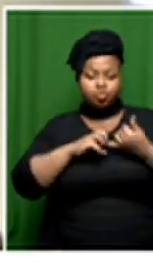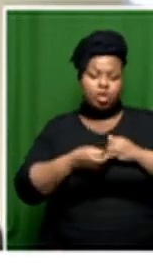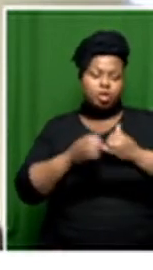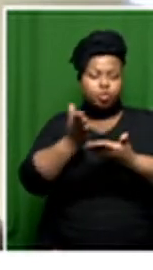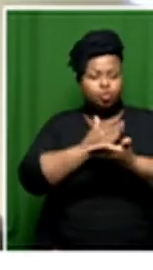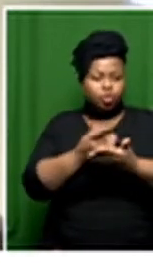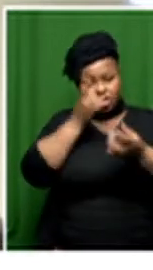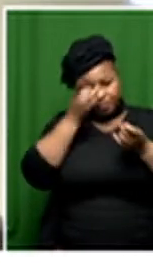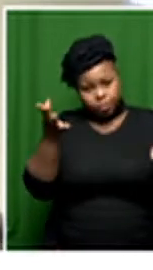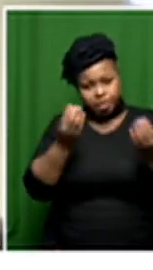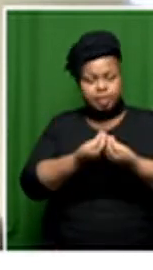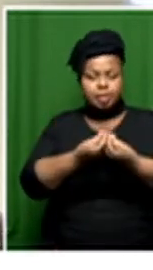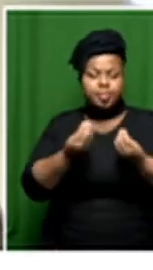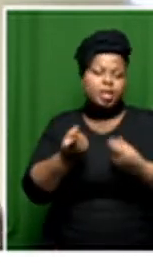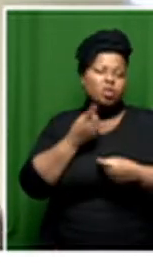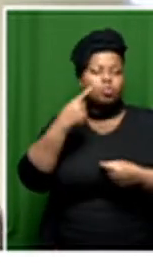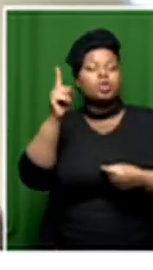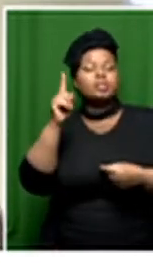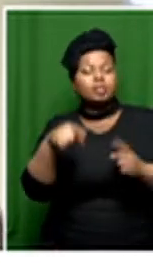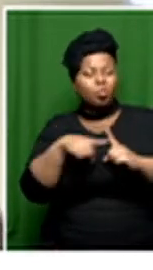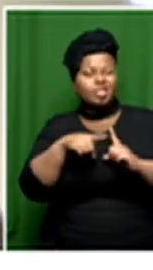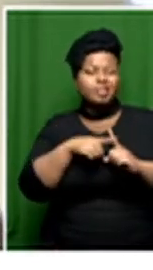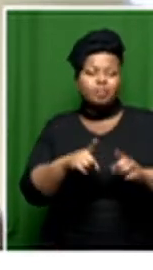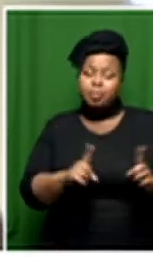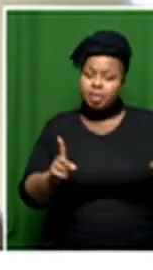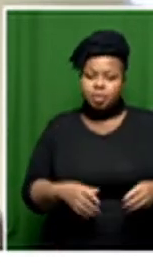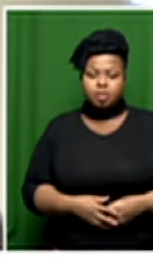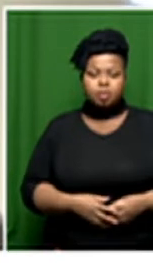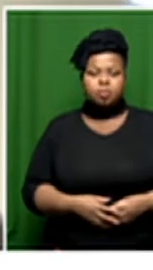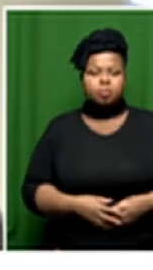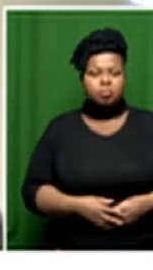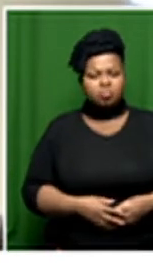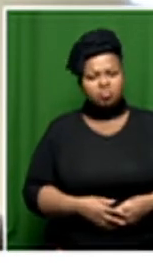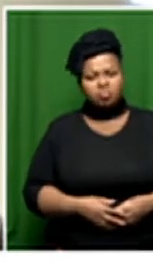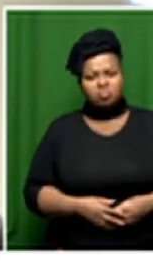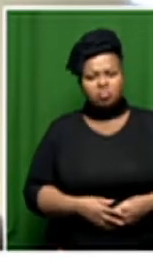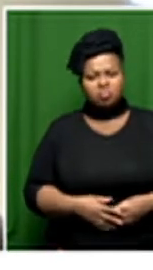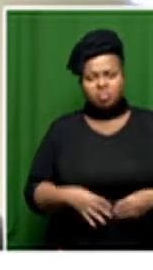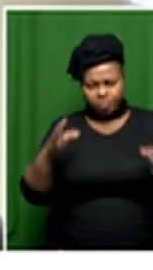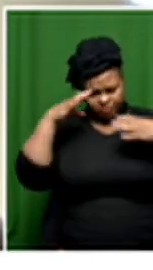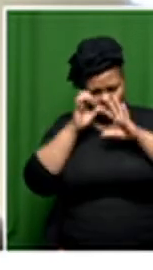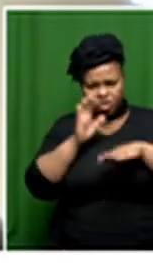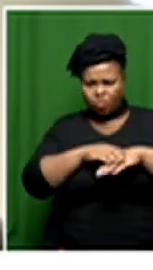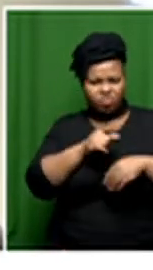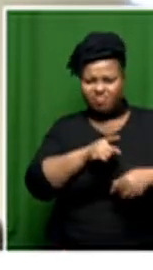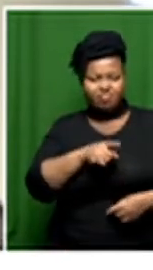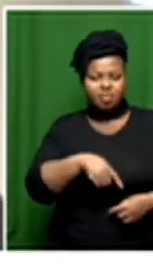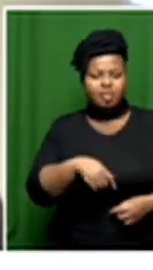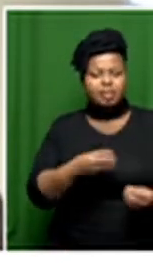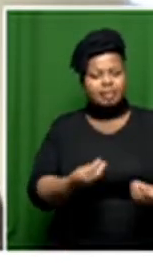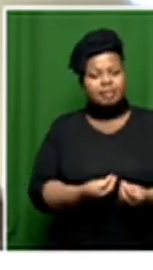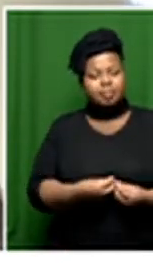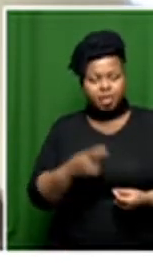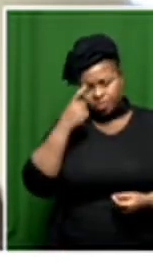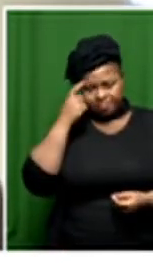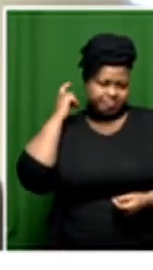good message or like the right message, but it's definitely like it's not my main focus, but it's something that's I guess